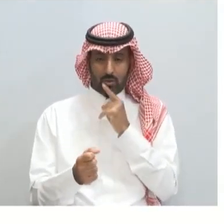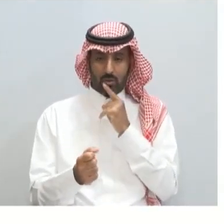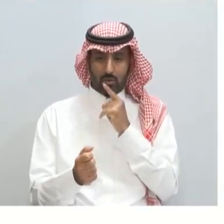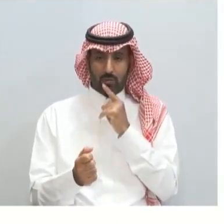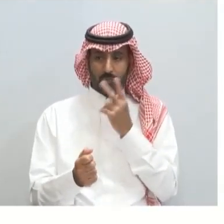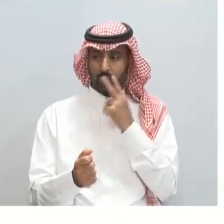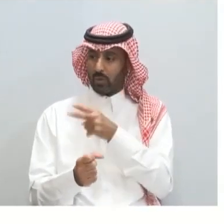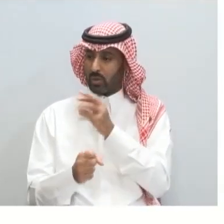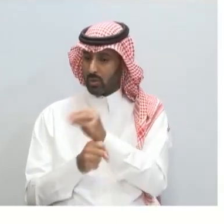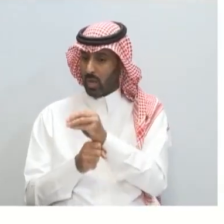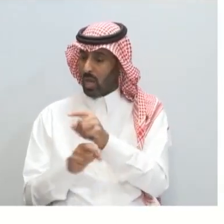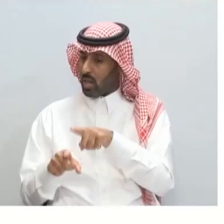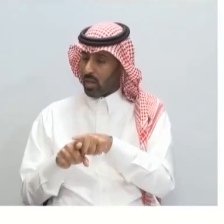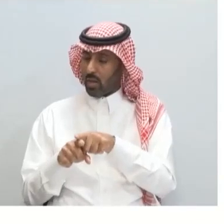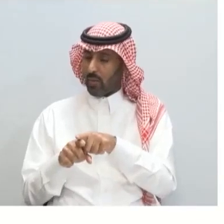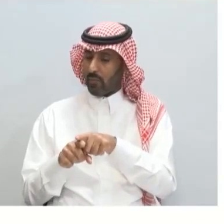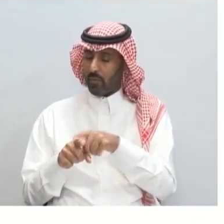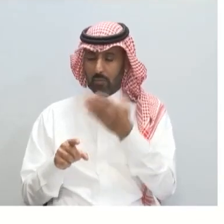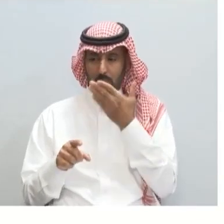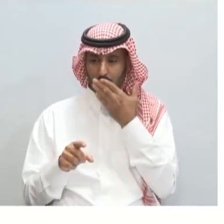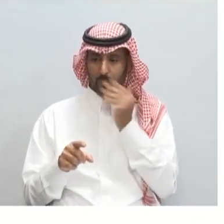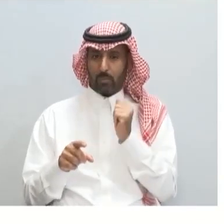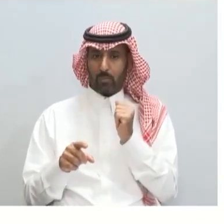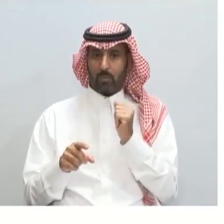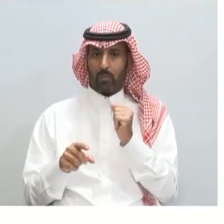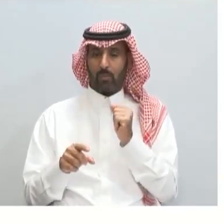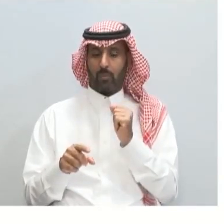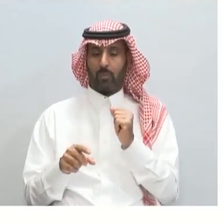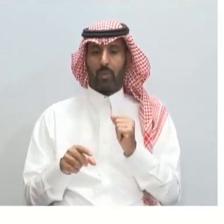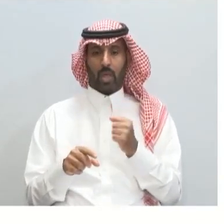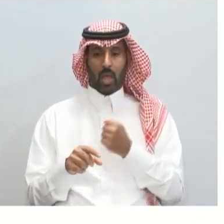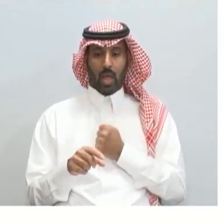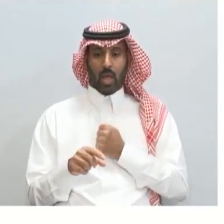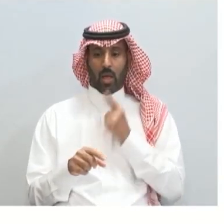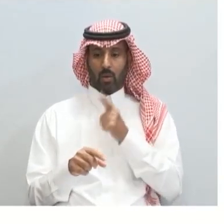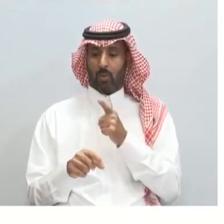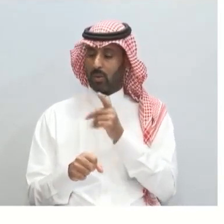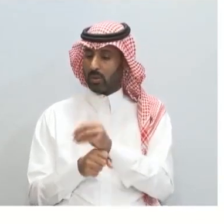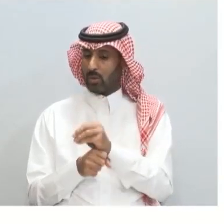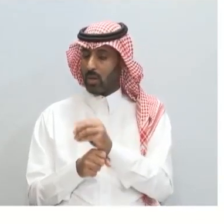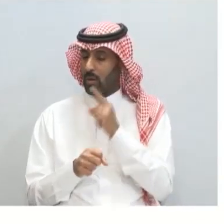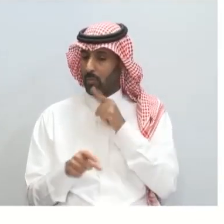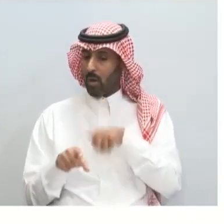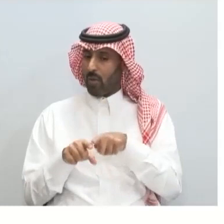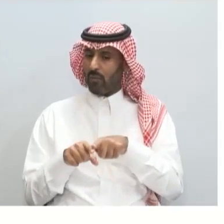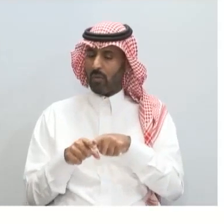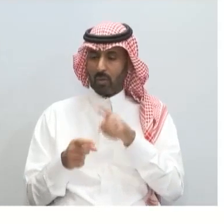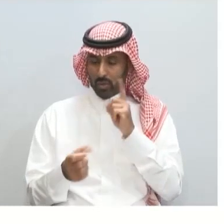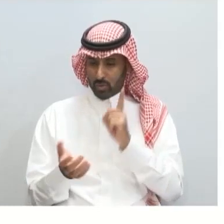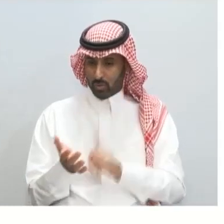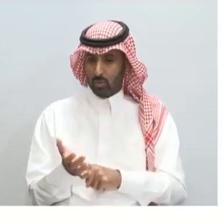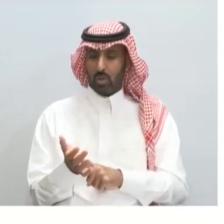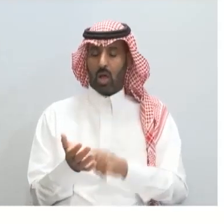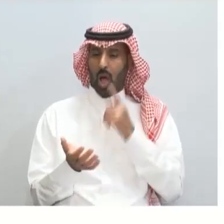friend so what would you have done you say here I would have told my friend the truth of